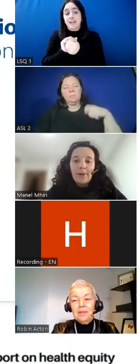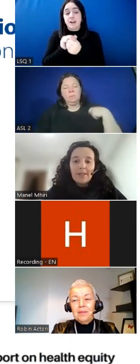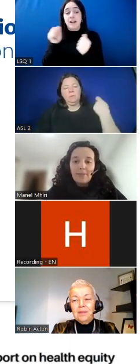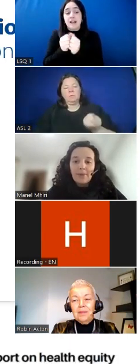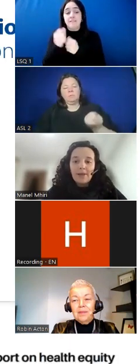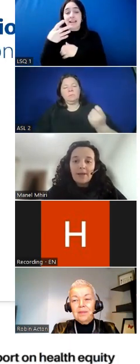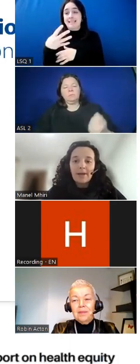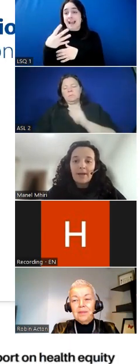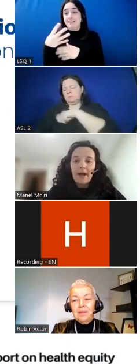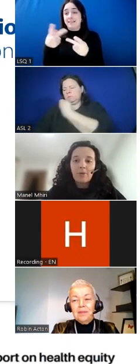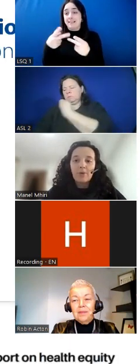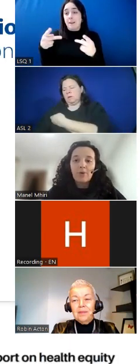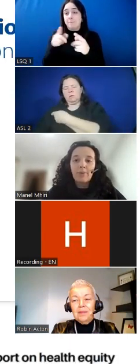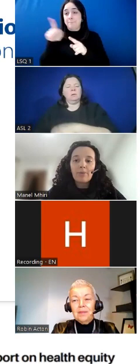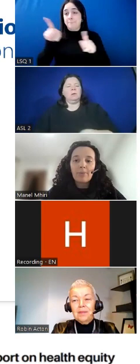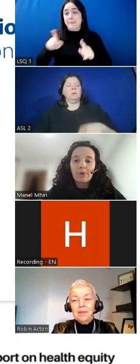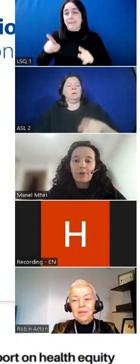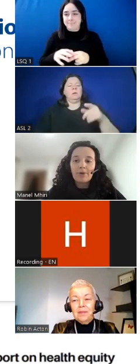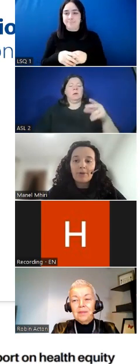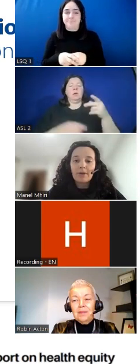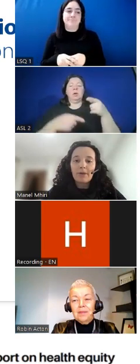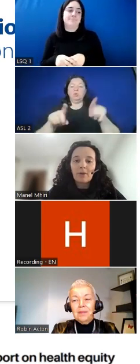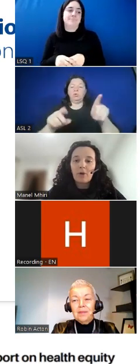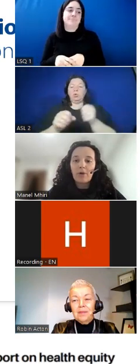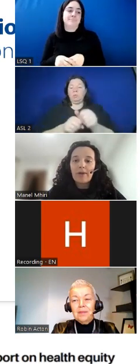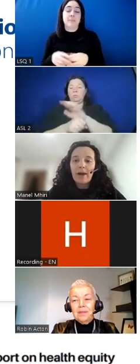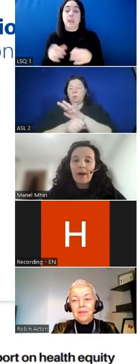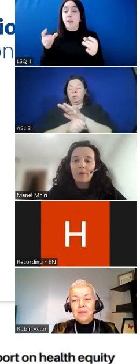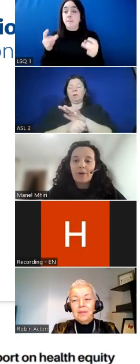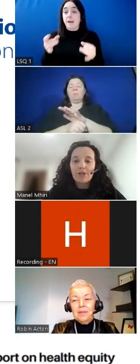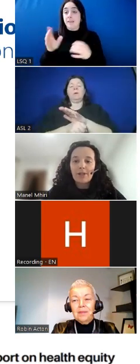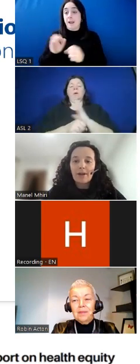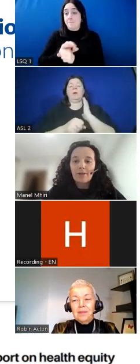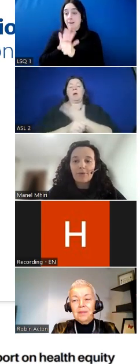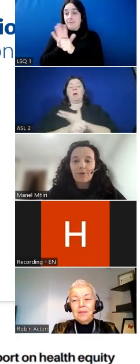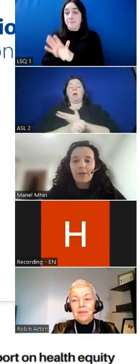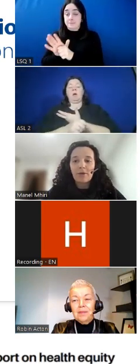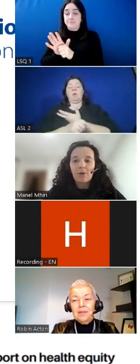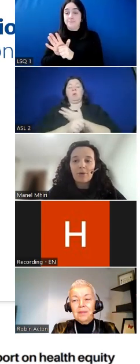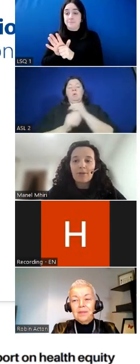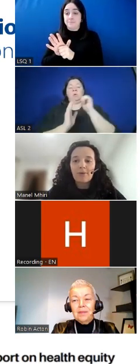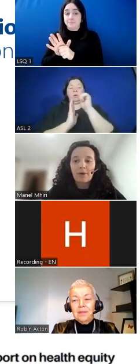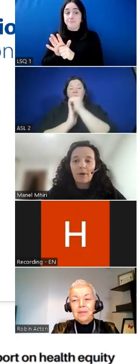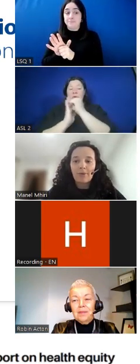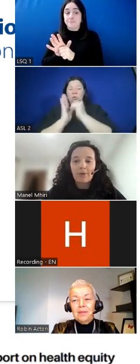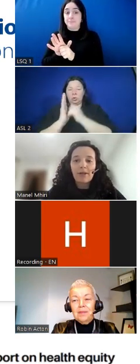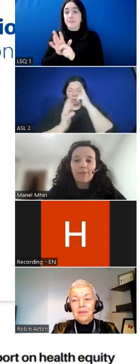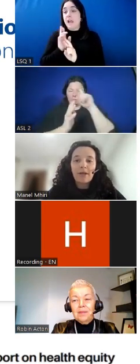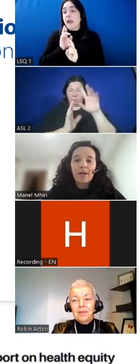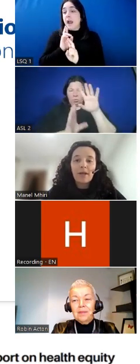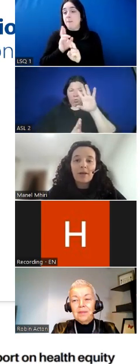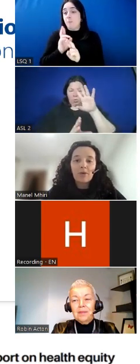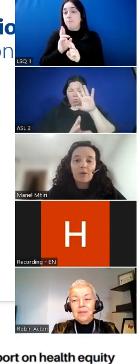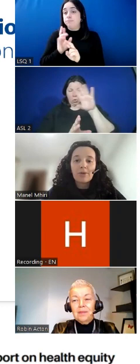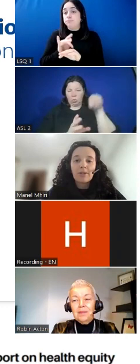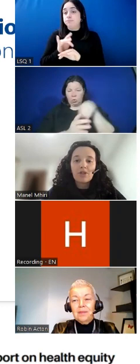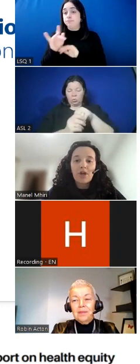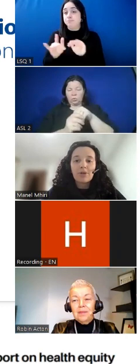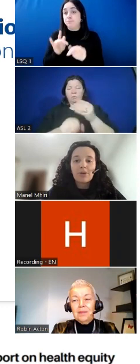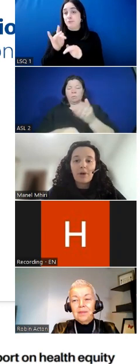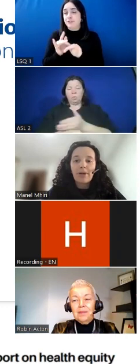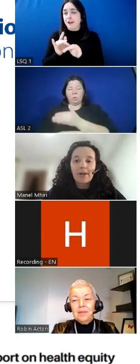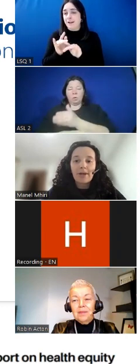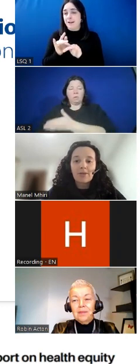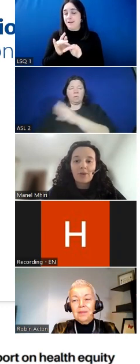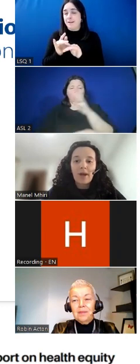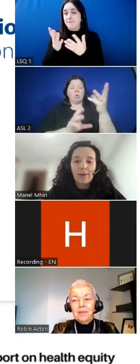During the pandemic, our global report called Our Agenda for an Inclusive Recovery included a